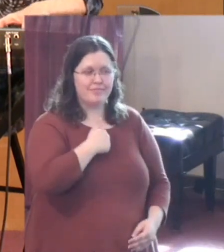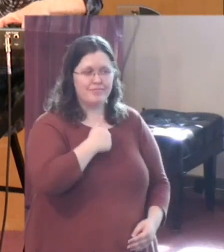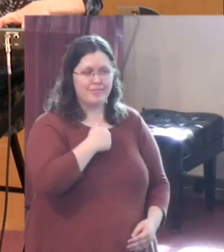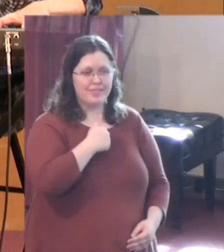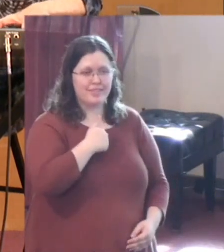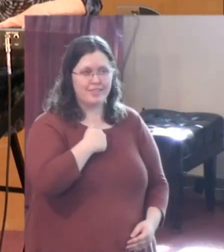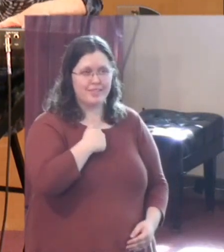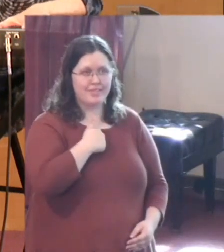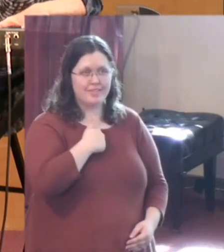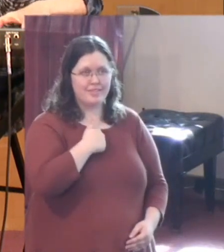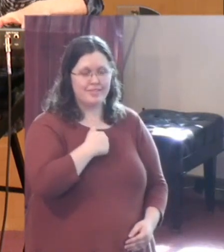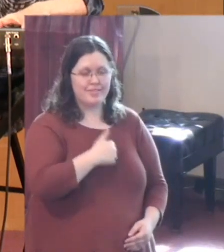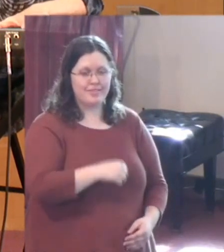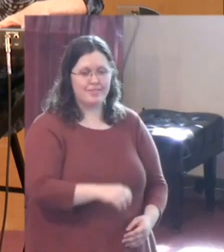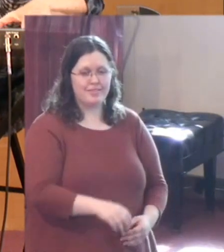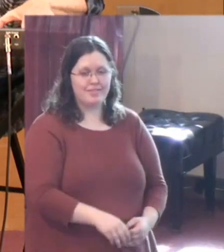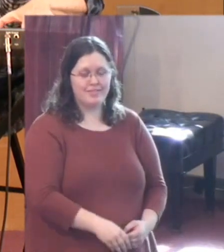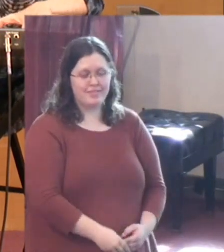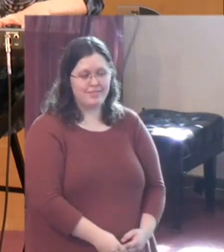Me.